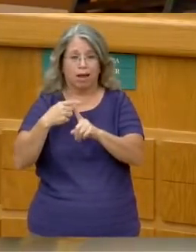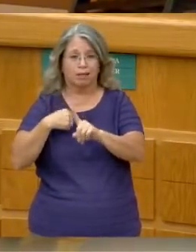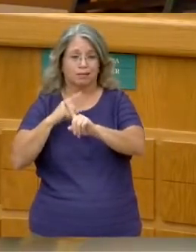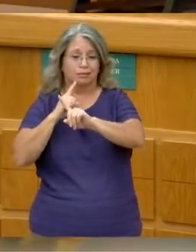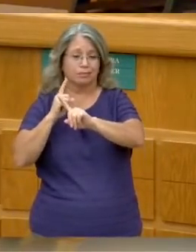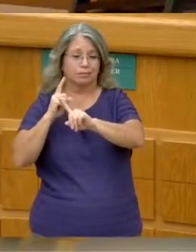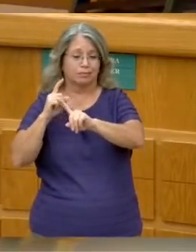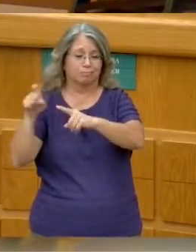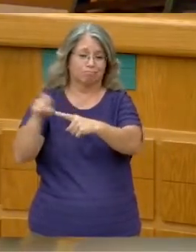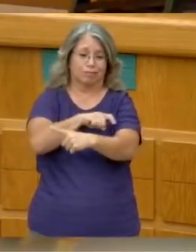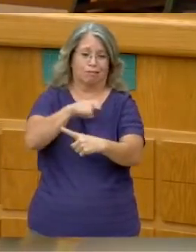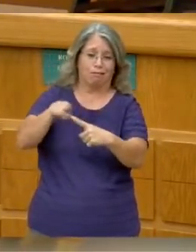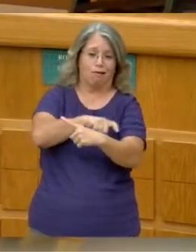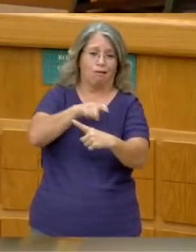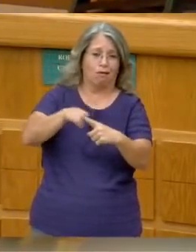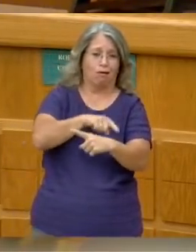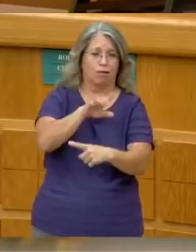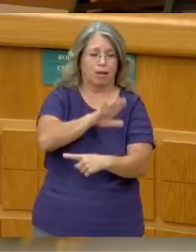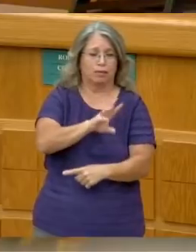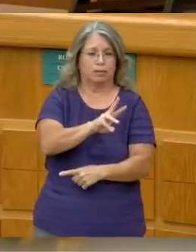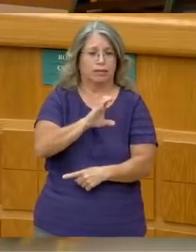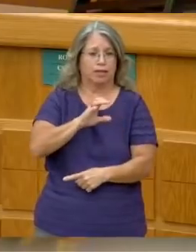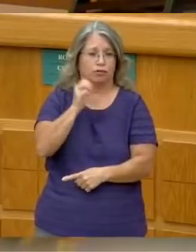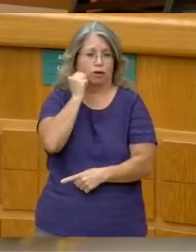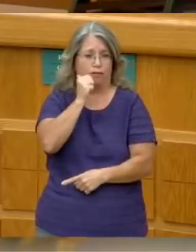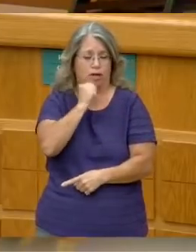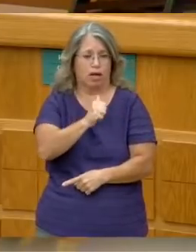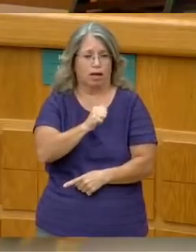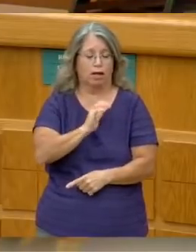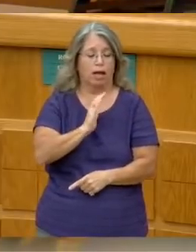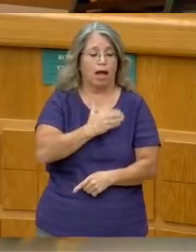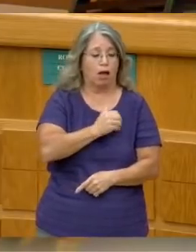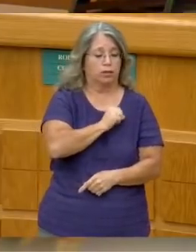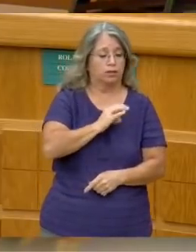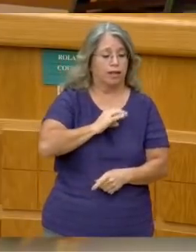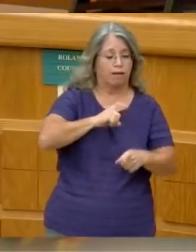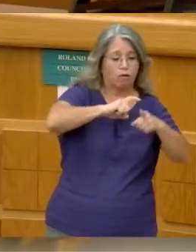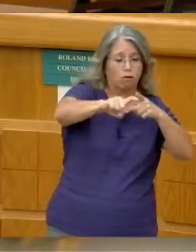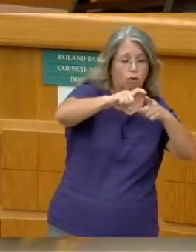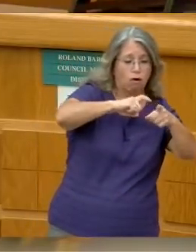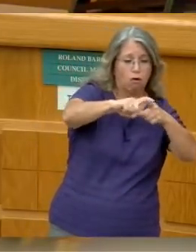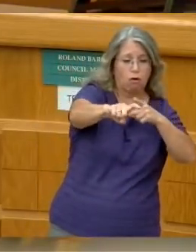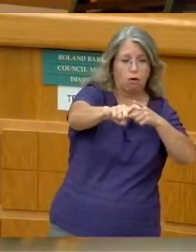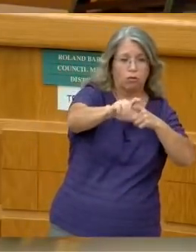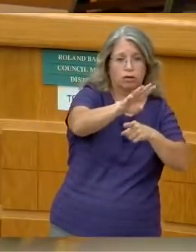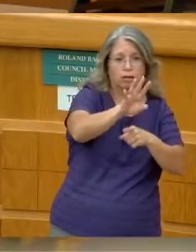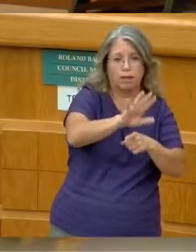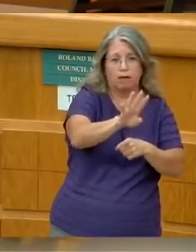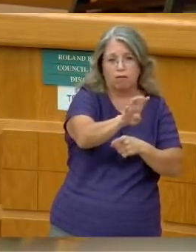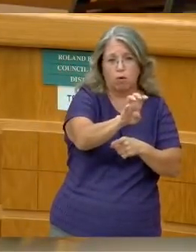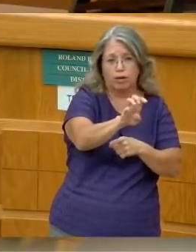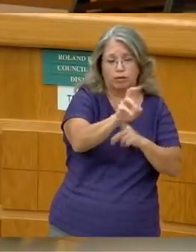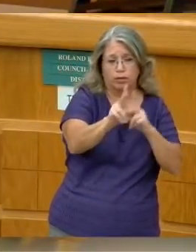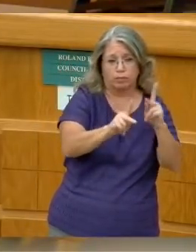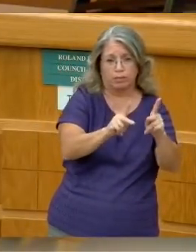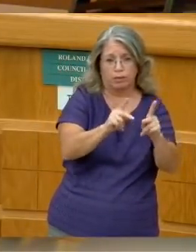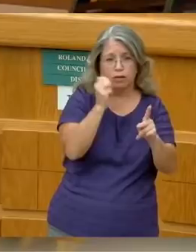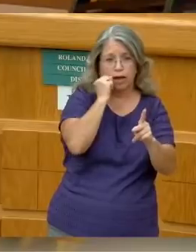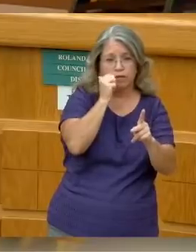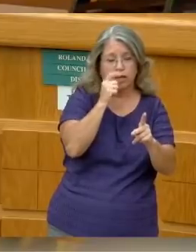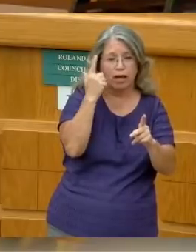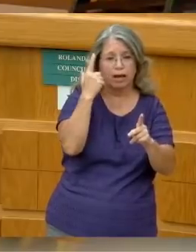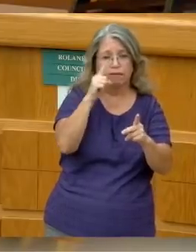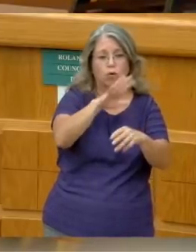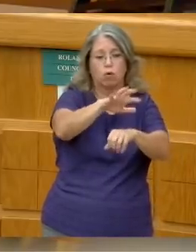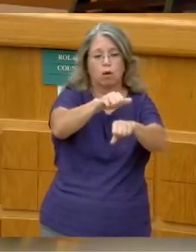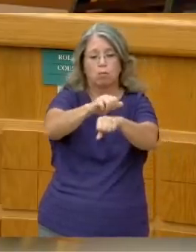day. Our staff call out around 400 people a day to actually set them up for our drive-through, like the